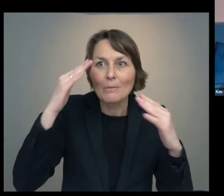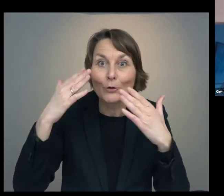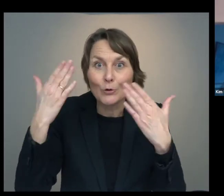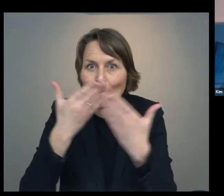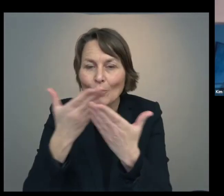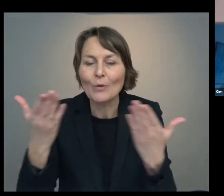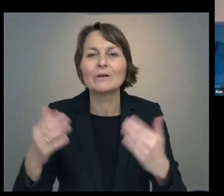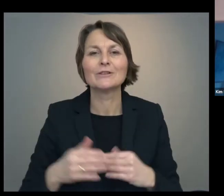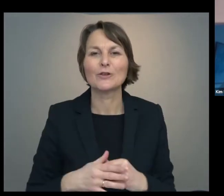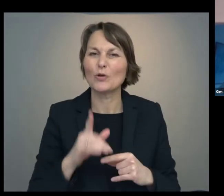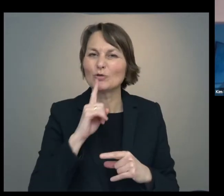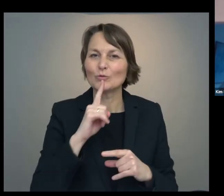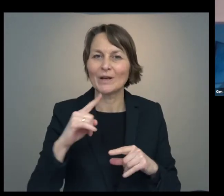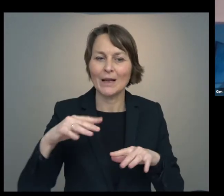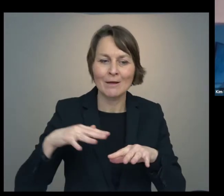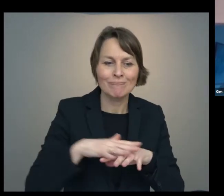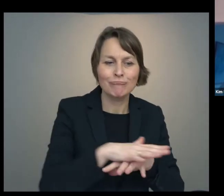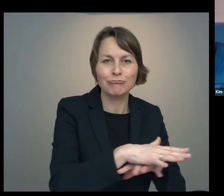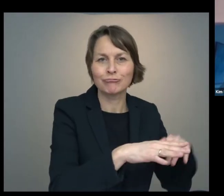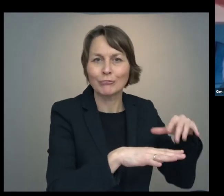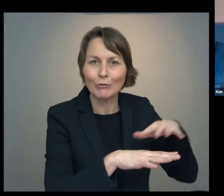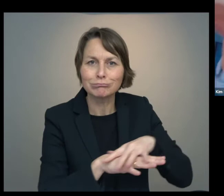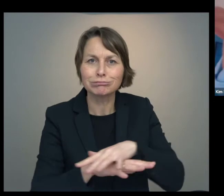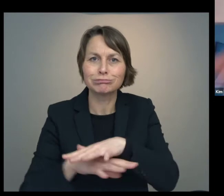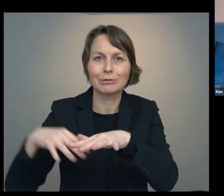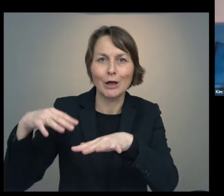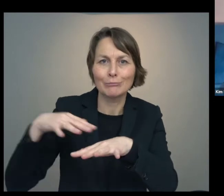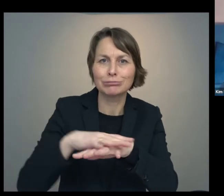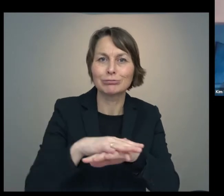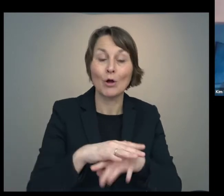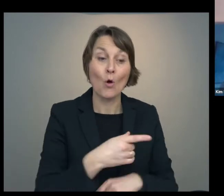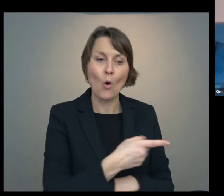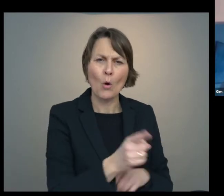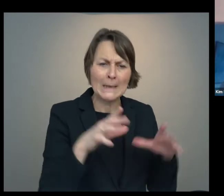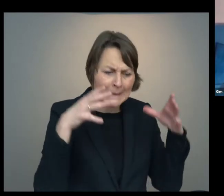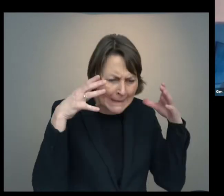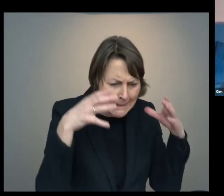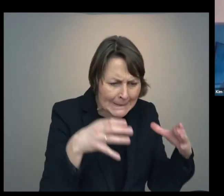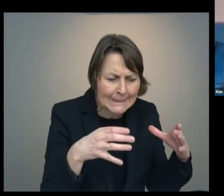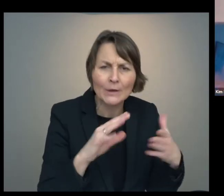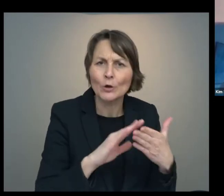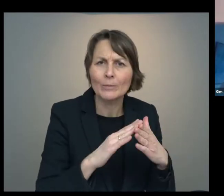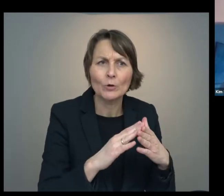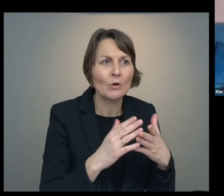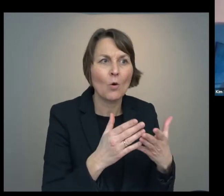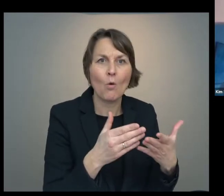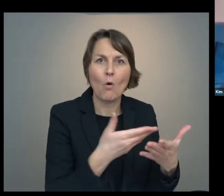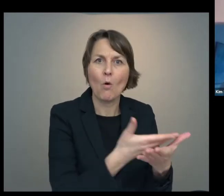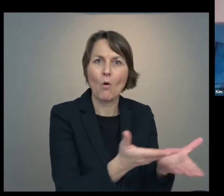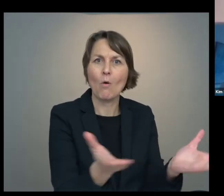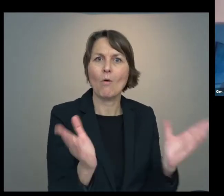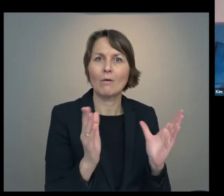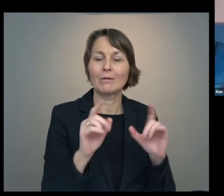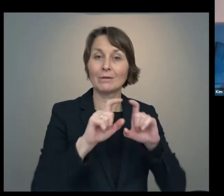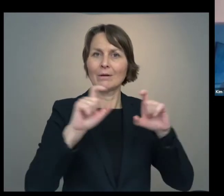and do stuff like that. So it's across the company. It's not community happiness team. It's the